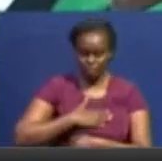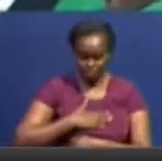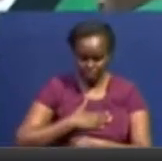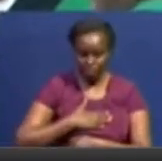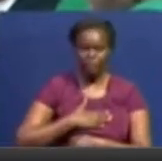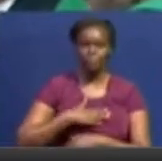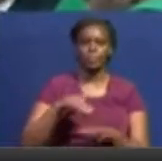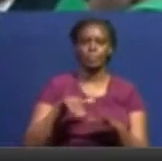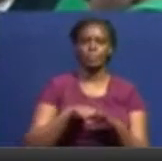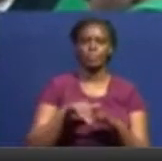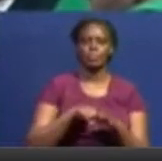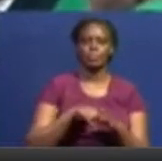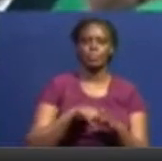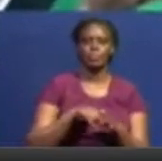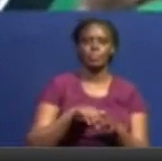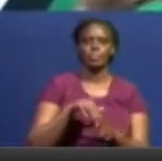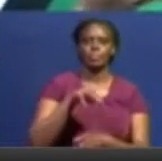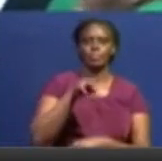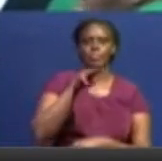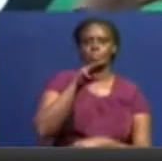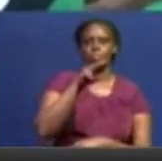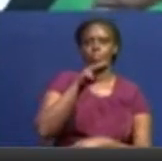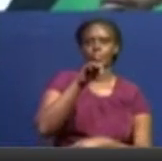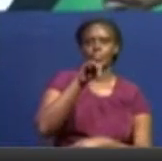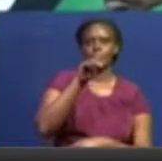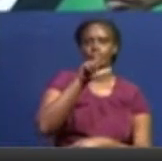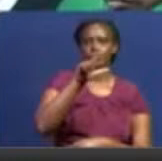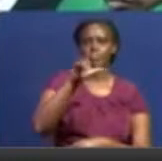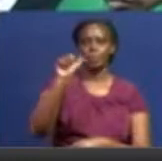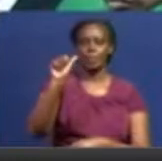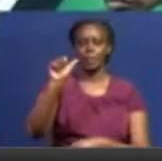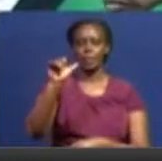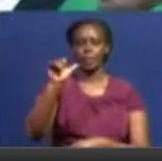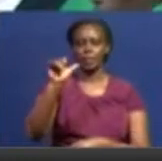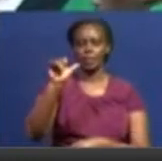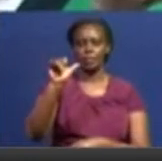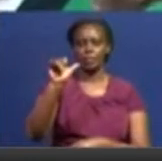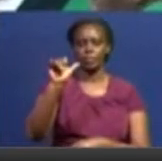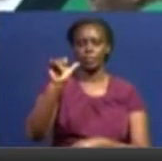Suba North Millie Grace Akoto Diambo.